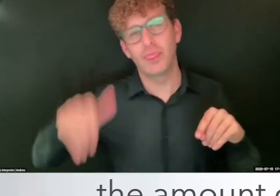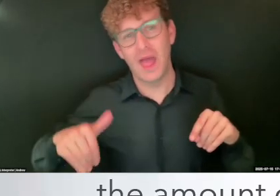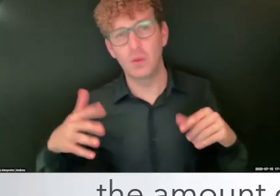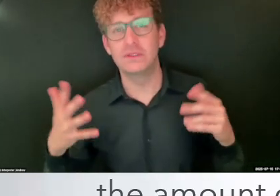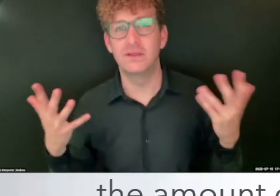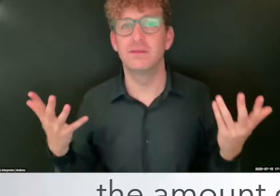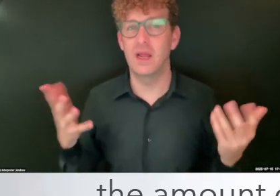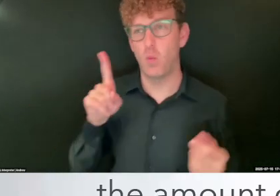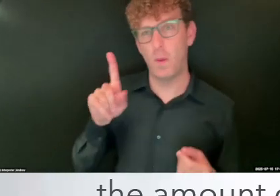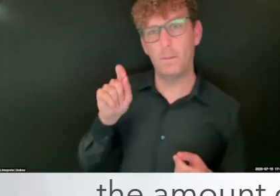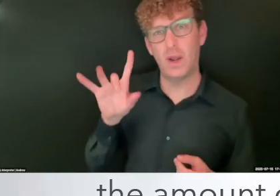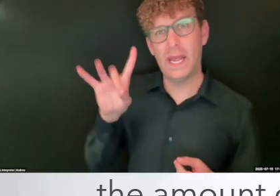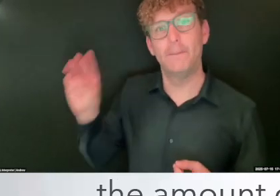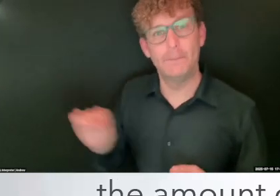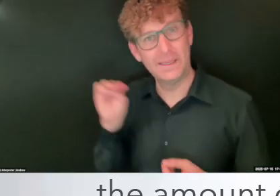vouchers.